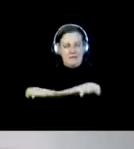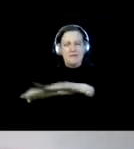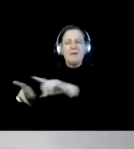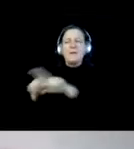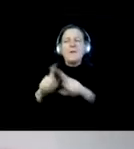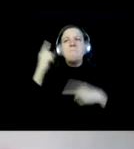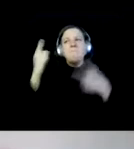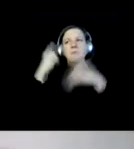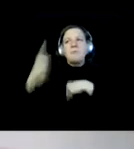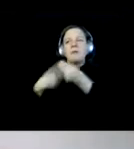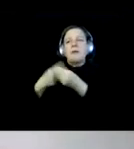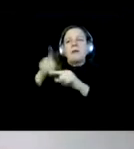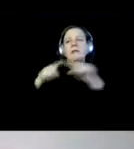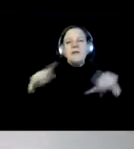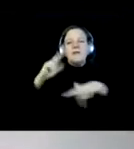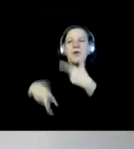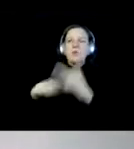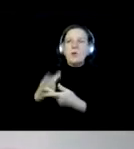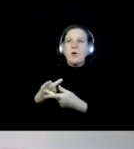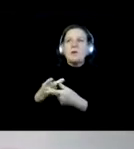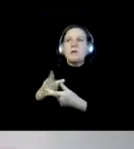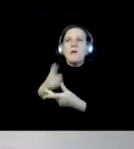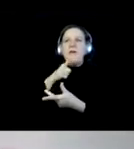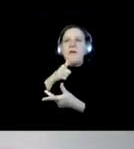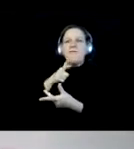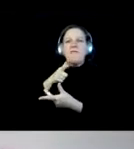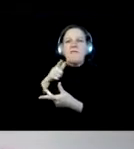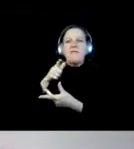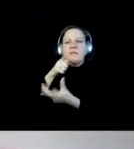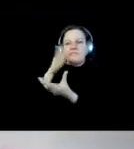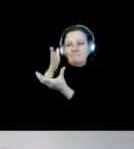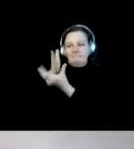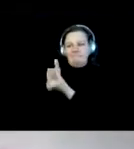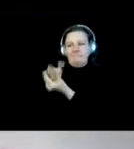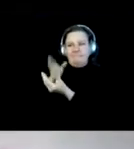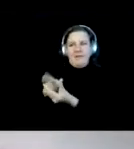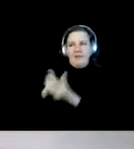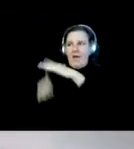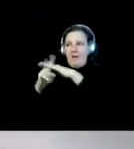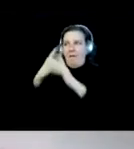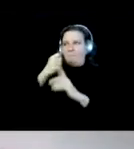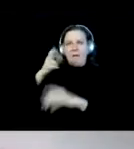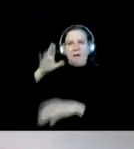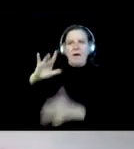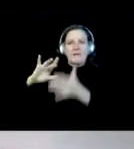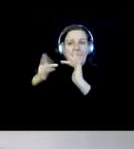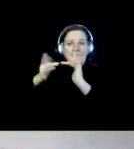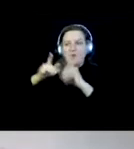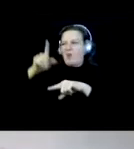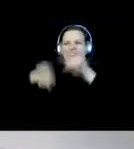the kind of different sorts of archives that come about because of the internet, like these